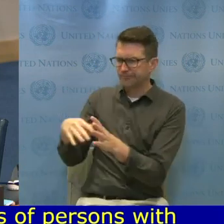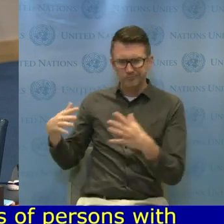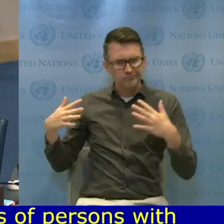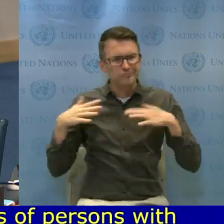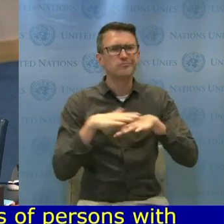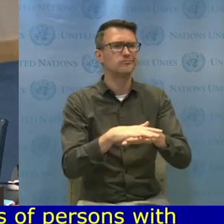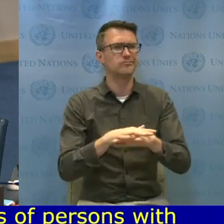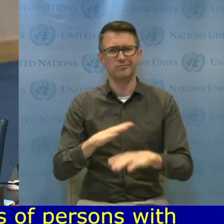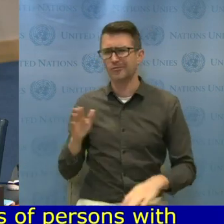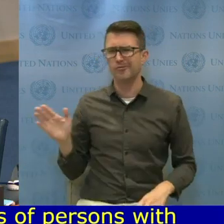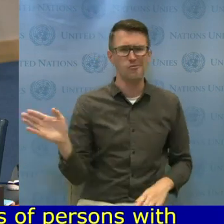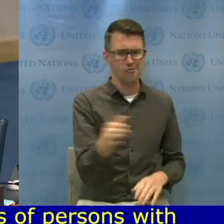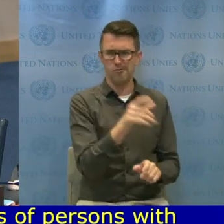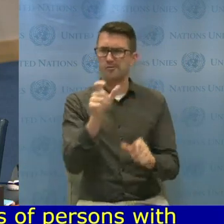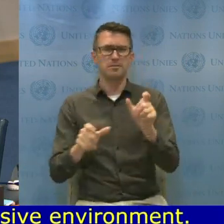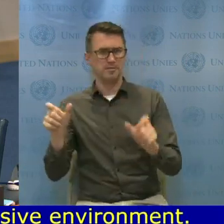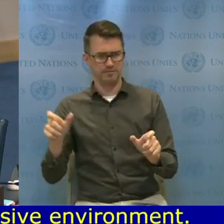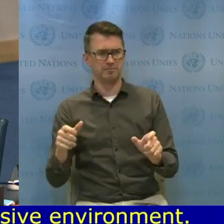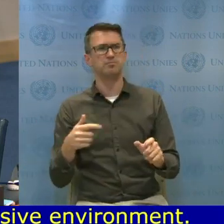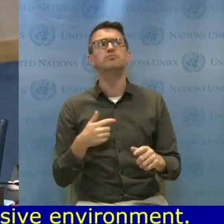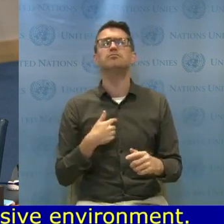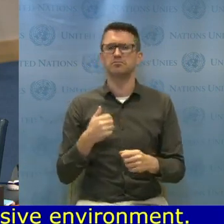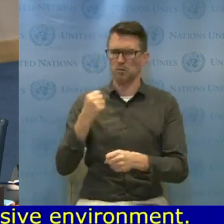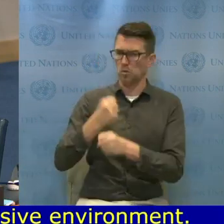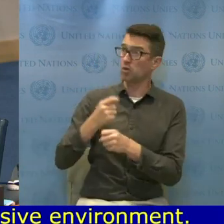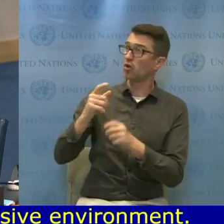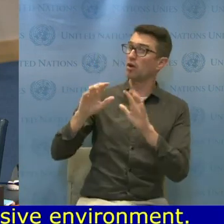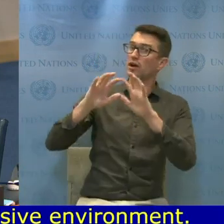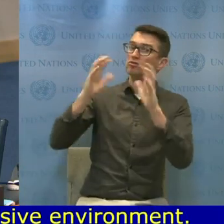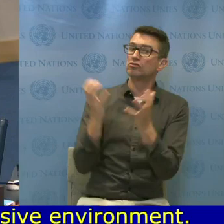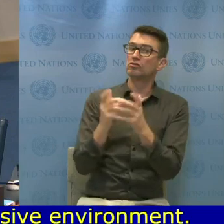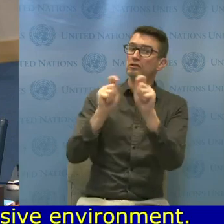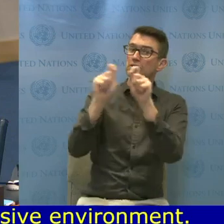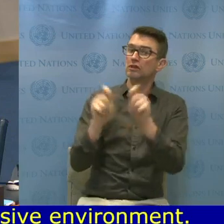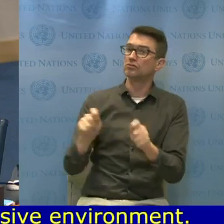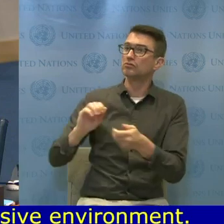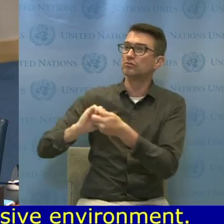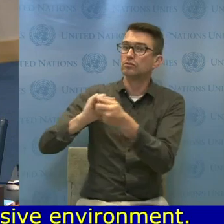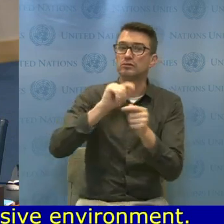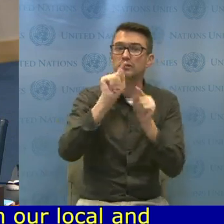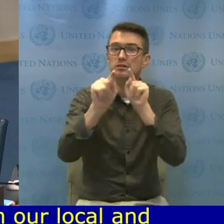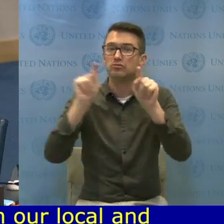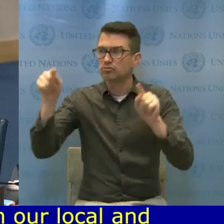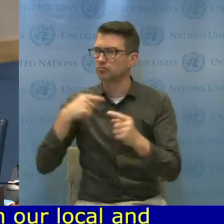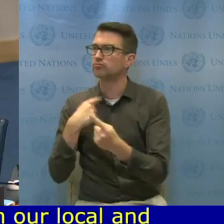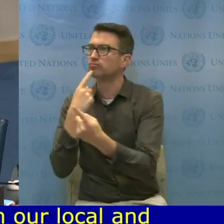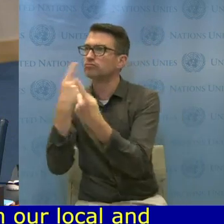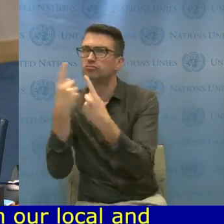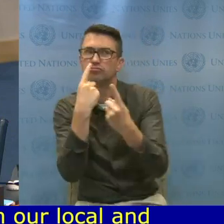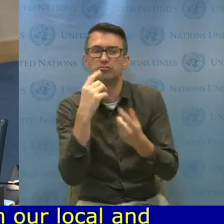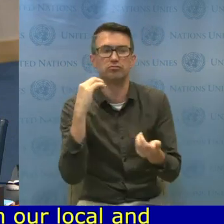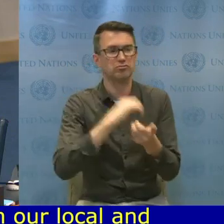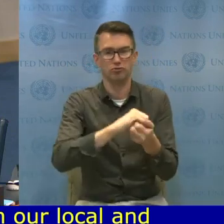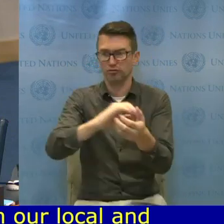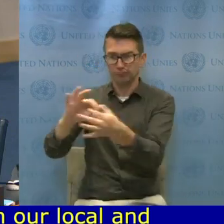full realization of the CRPD with a view to achieving the goals of 2030 agenda with leaving no one behind.